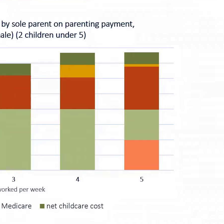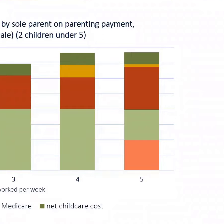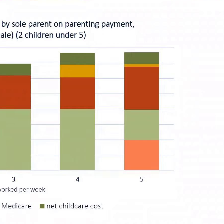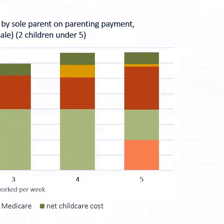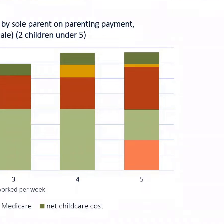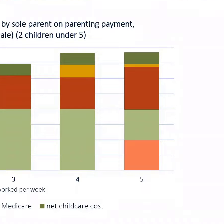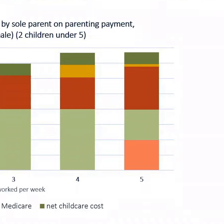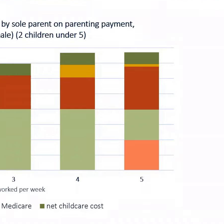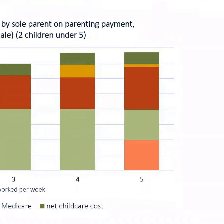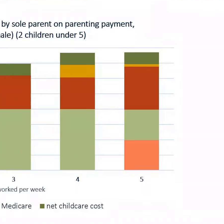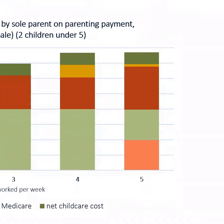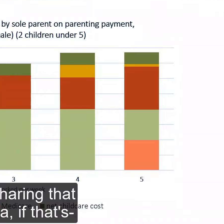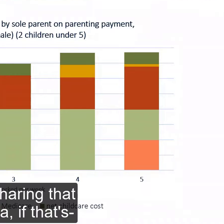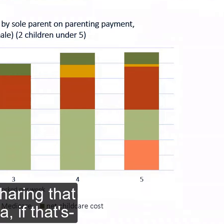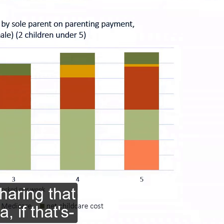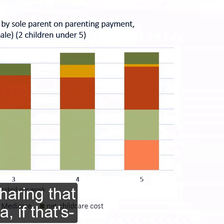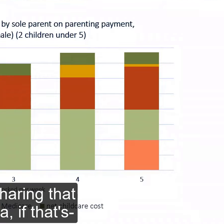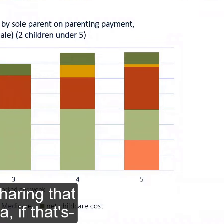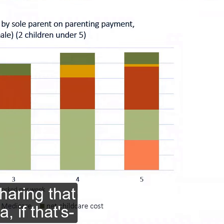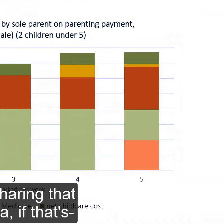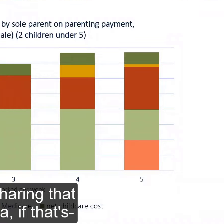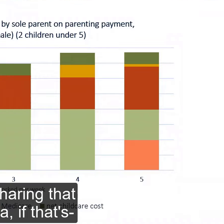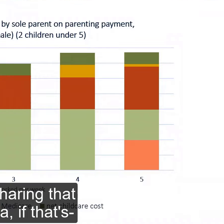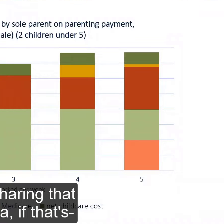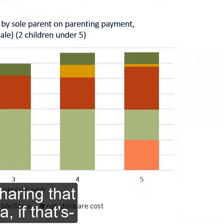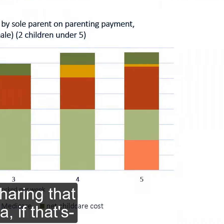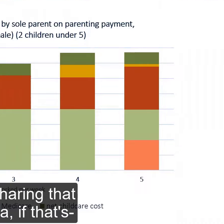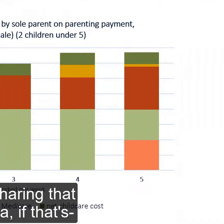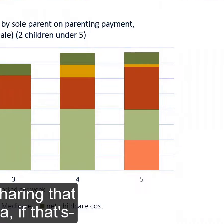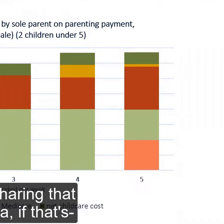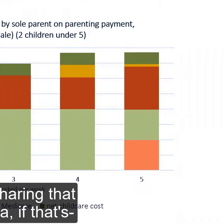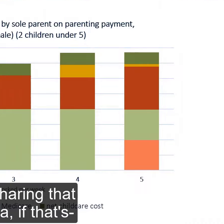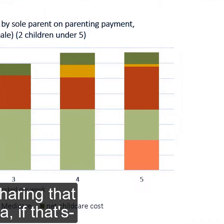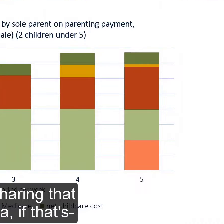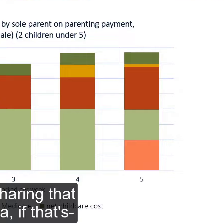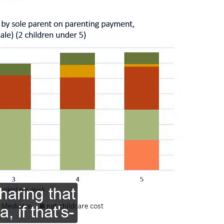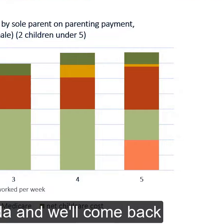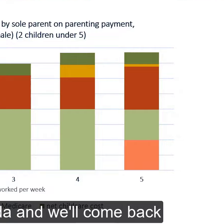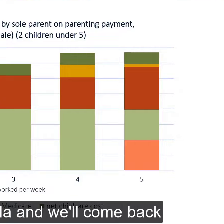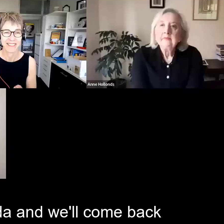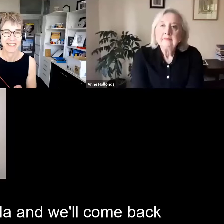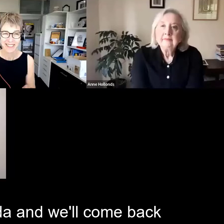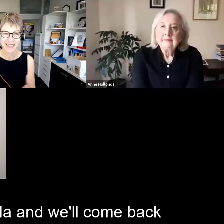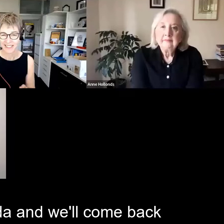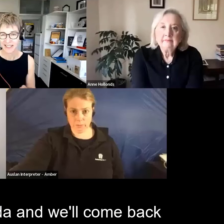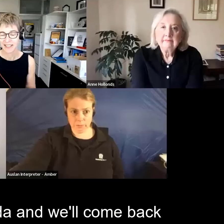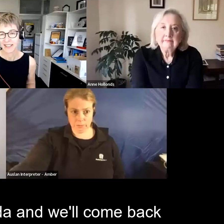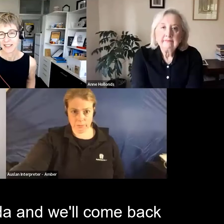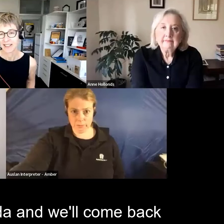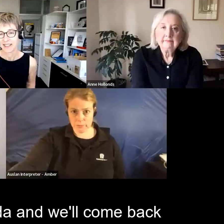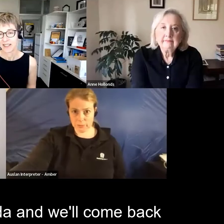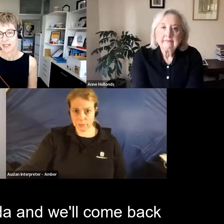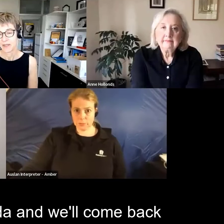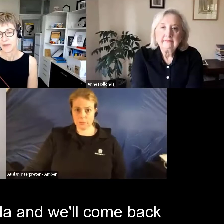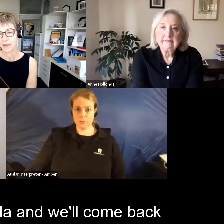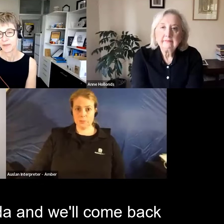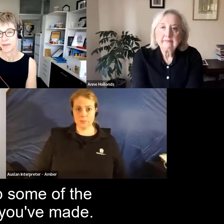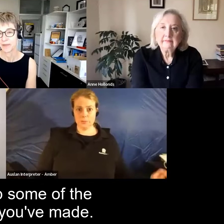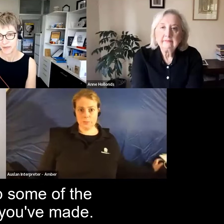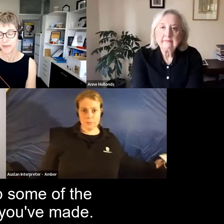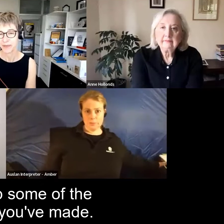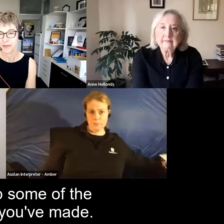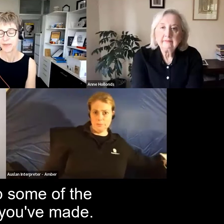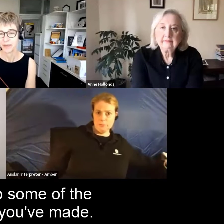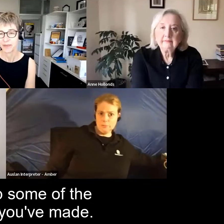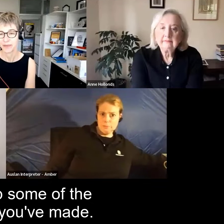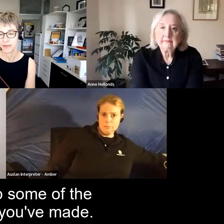budget. I'll stop sharing that now, Dina, if that's... Yeah, thanks, Miranda, and we'll come back